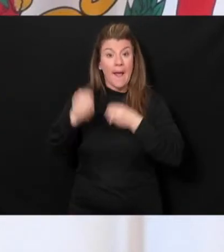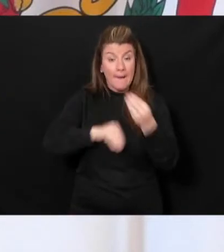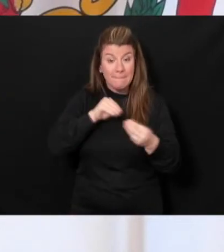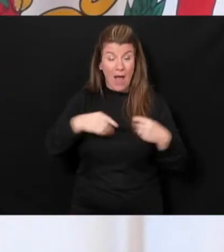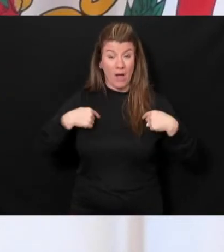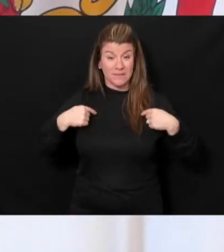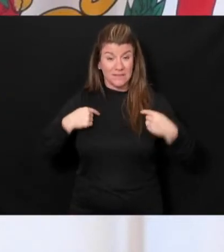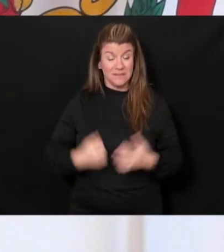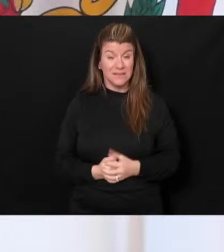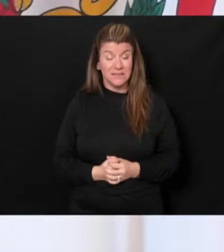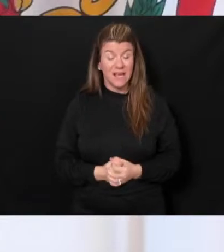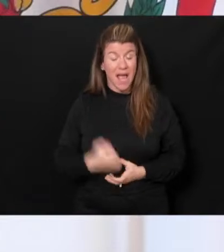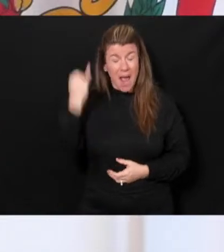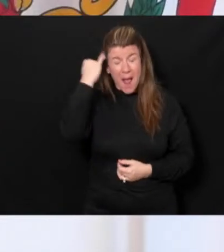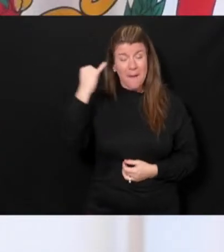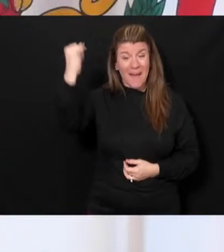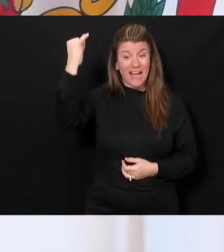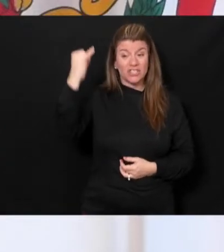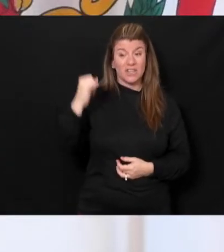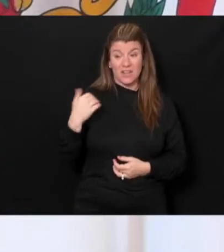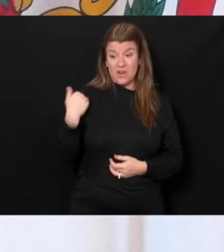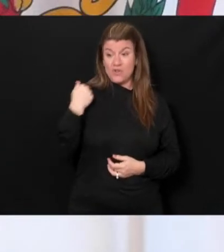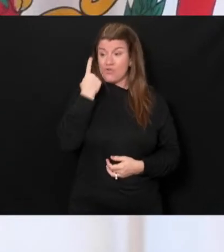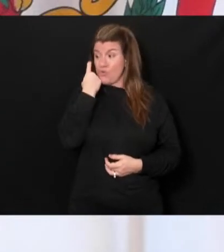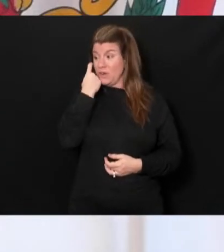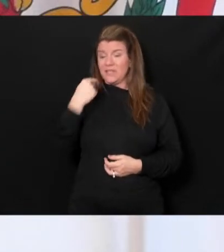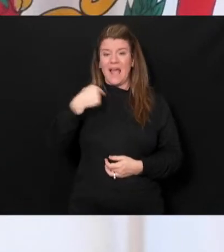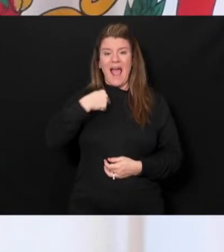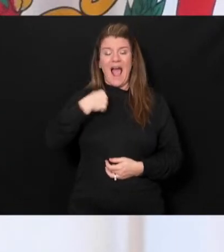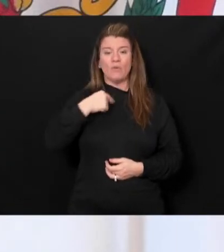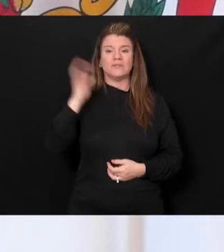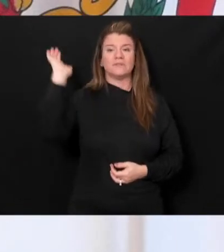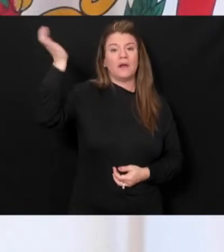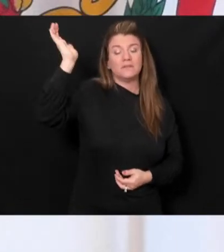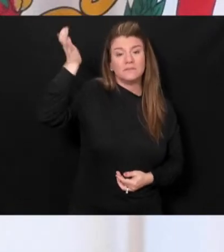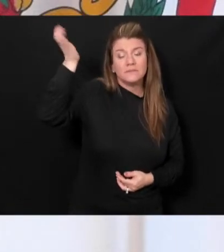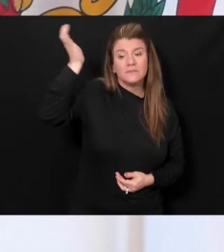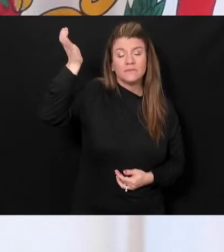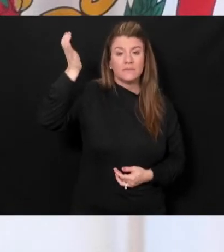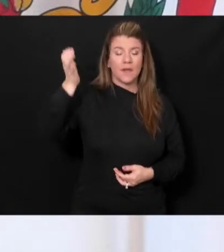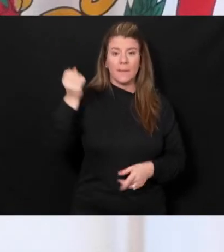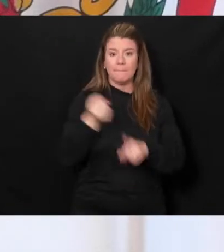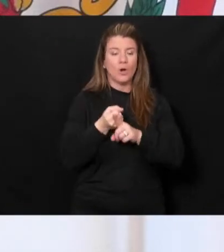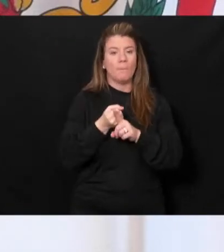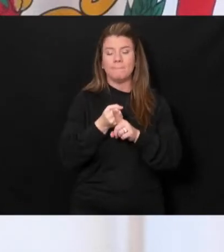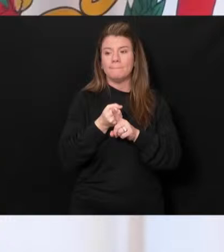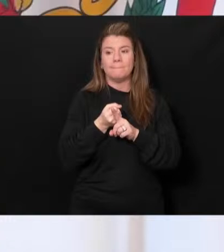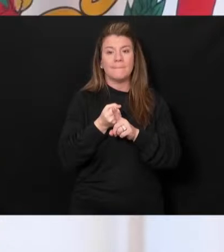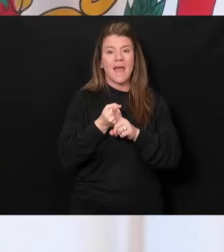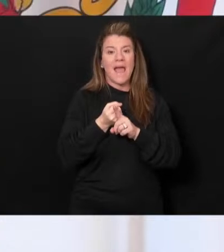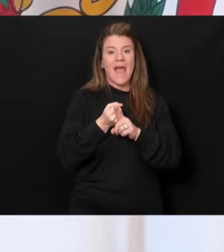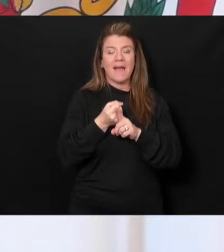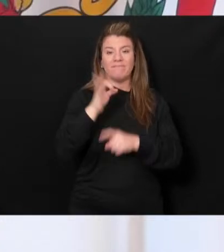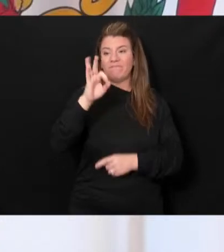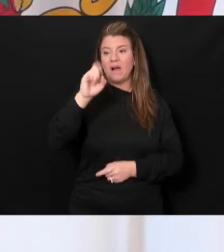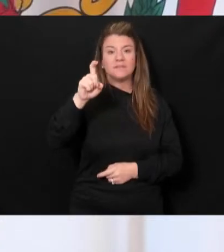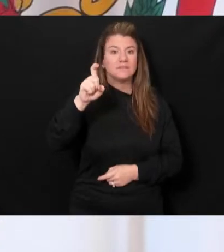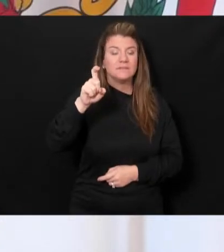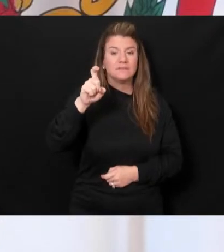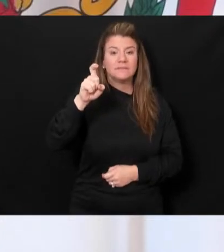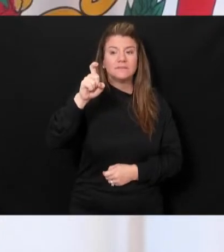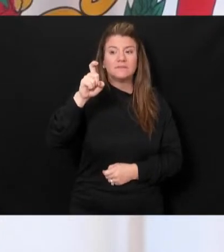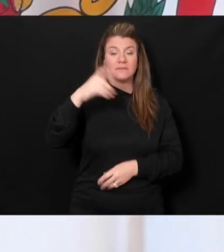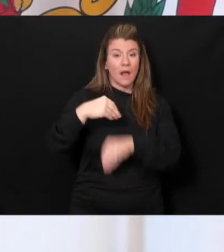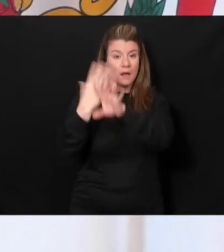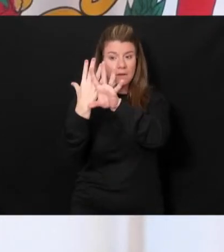just imagine, you know, the other day I was in front of you and then boom, you know, I've got to go on Fox, and